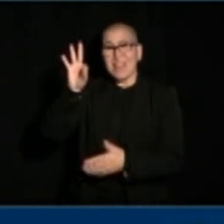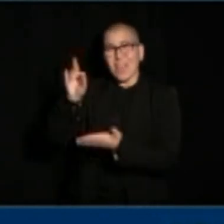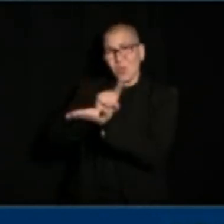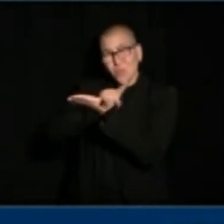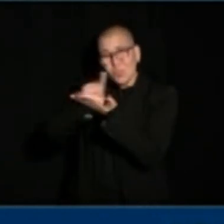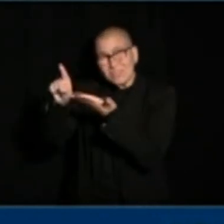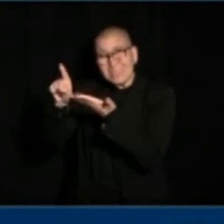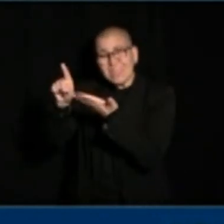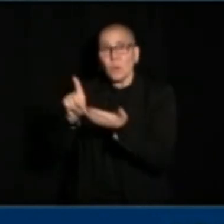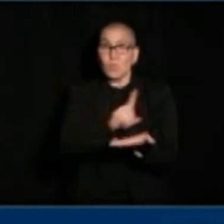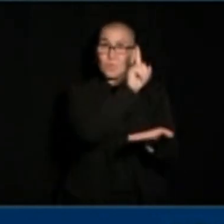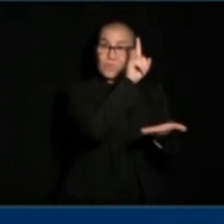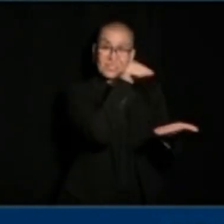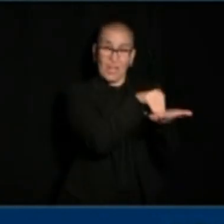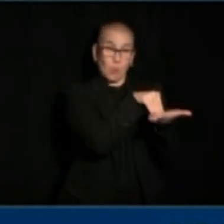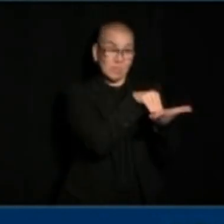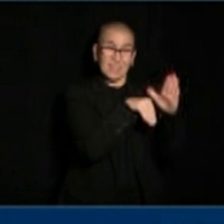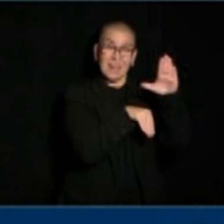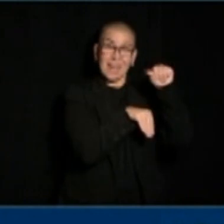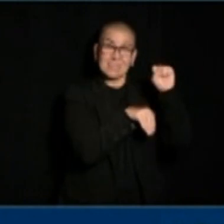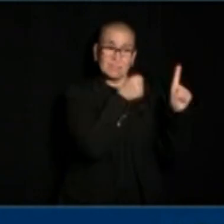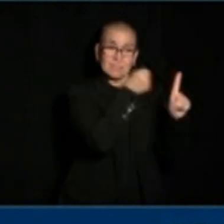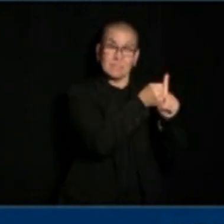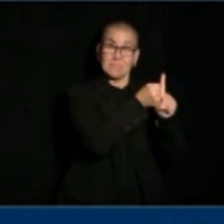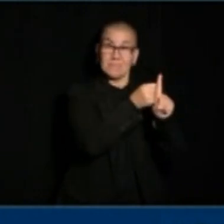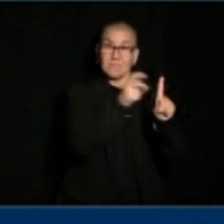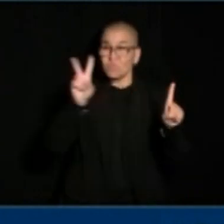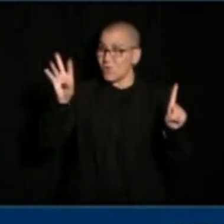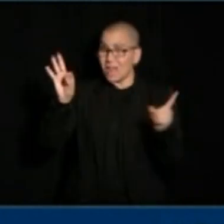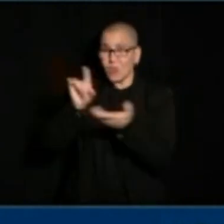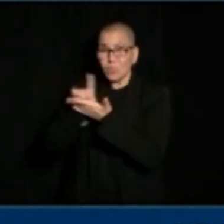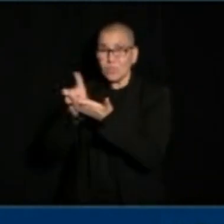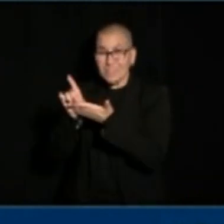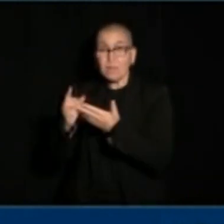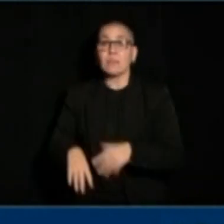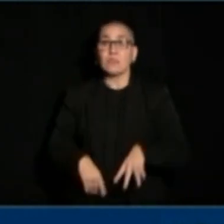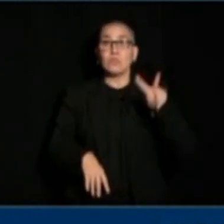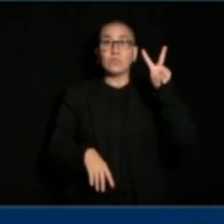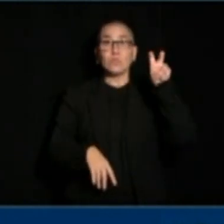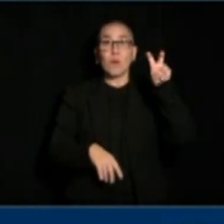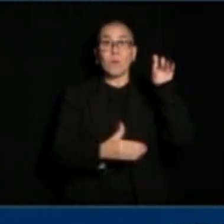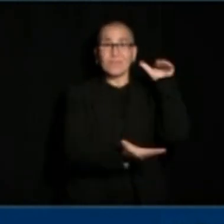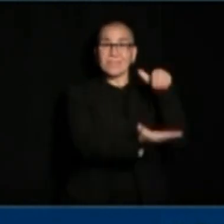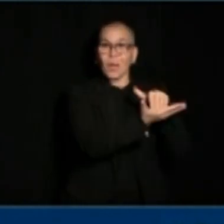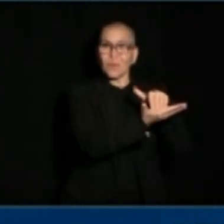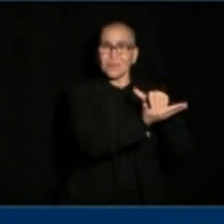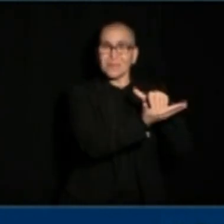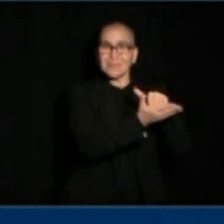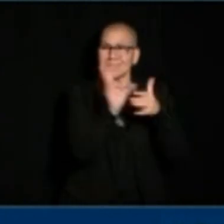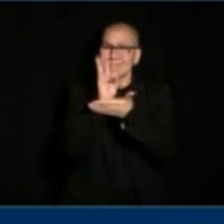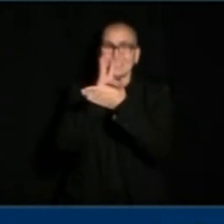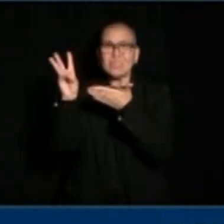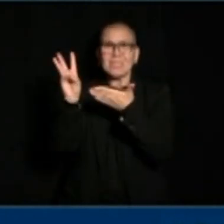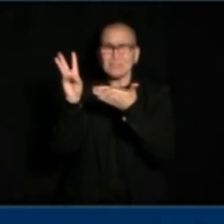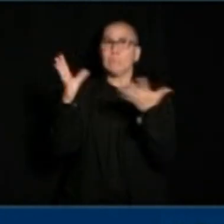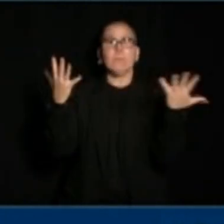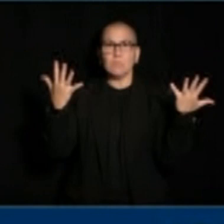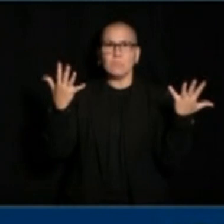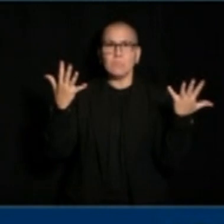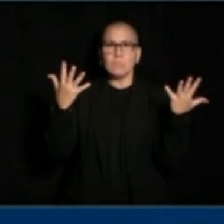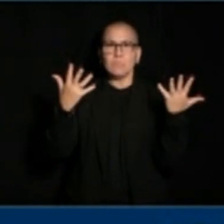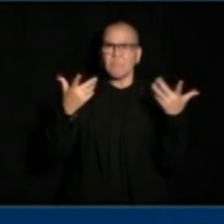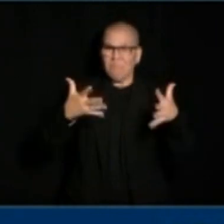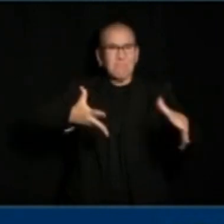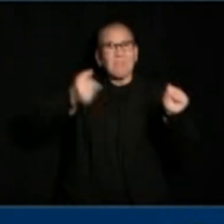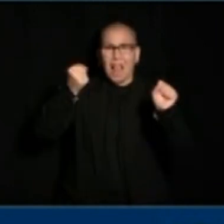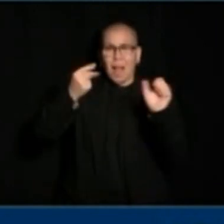the next 6 weeks to get to 200,000 cases, and it's going to take less than 3 weeks to get 300,000. That will continue